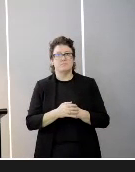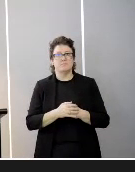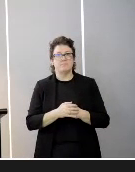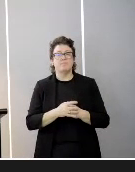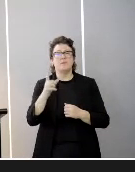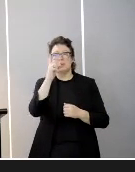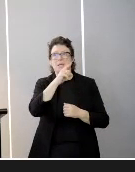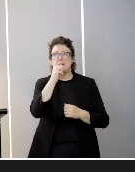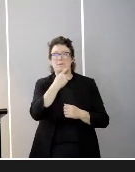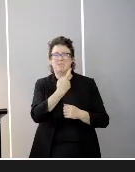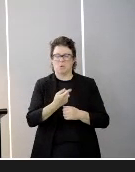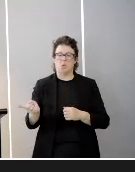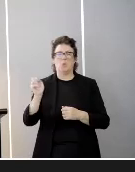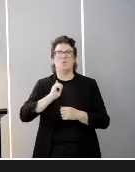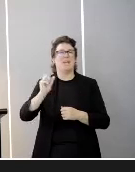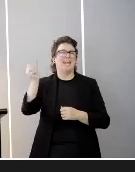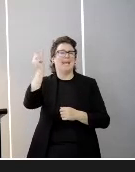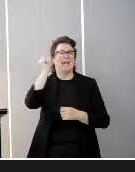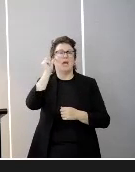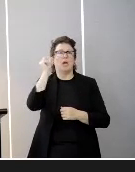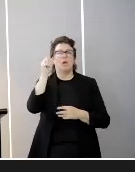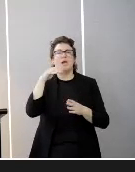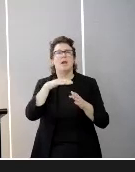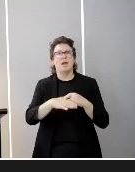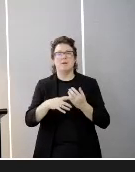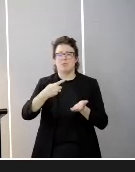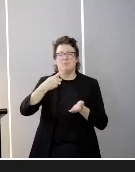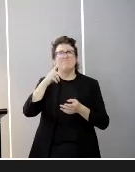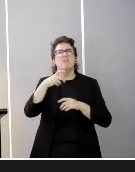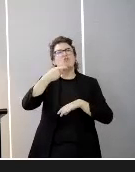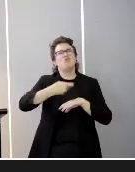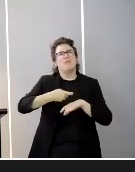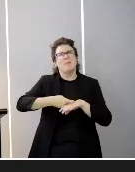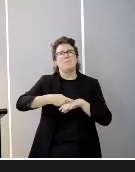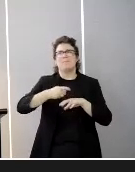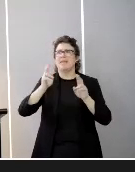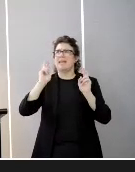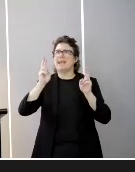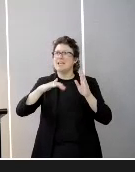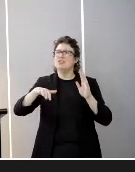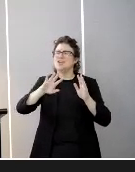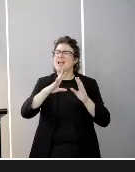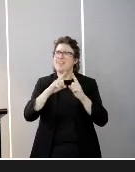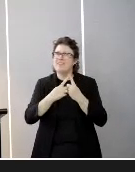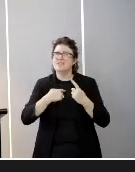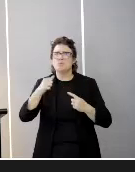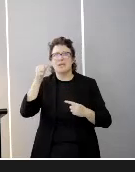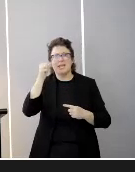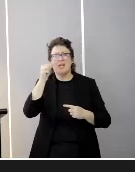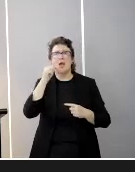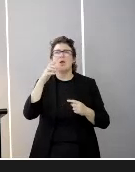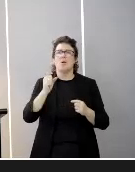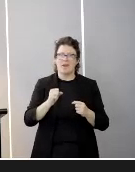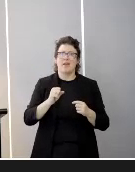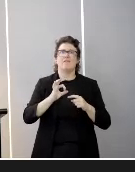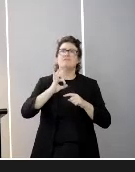So people have known about kind of there being rhythms in nature, things that are predictable. And, you know, we have seasons, the